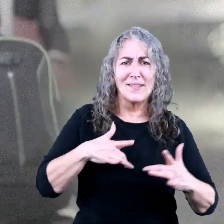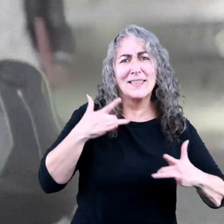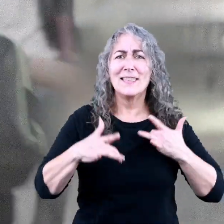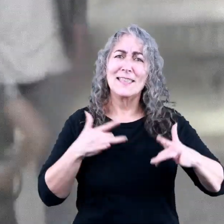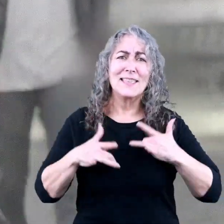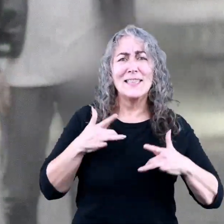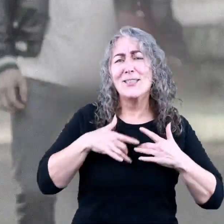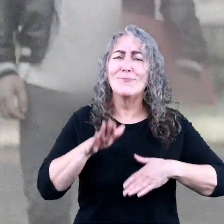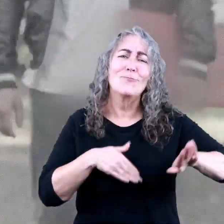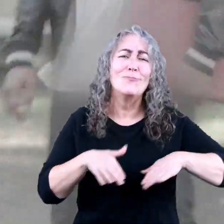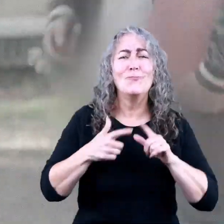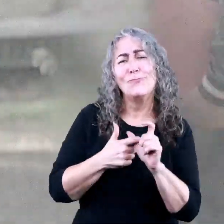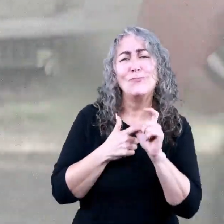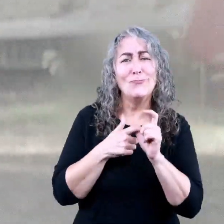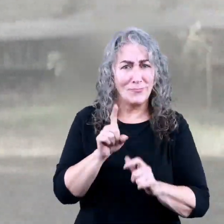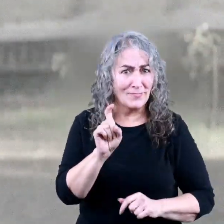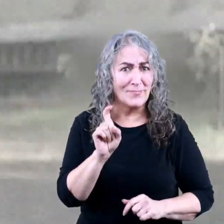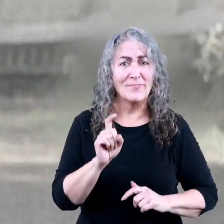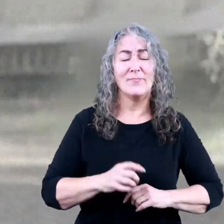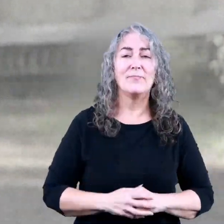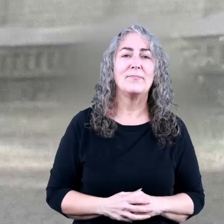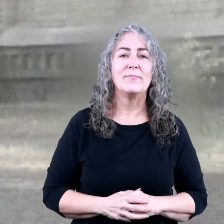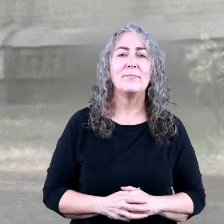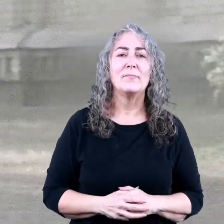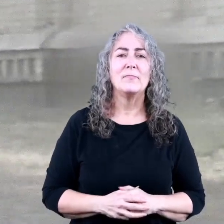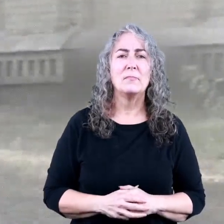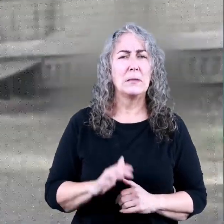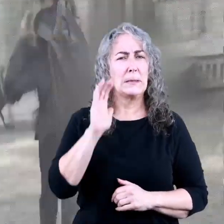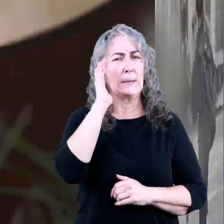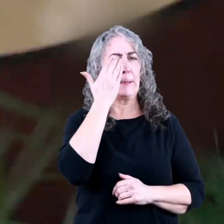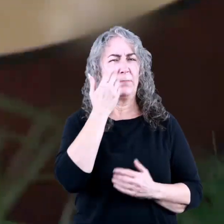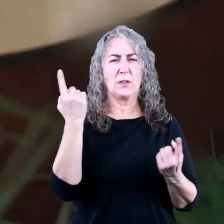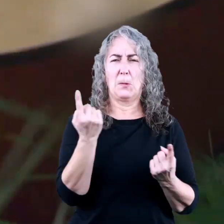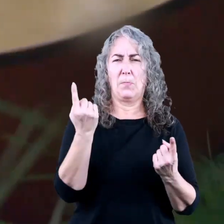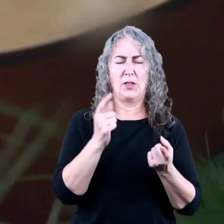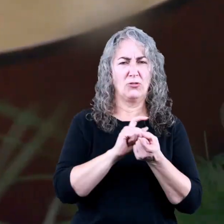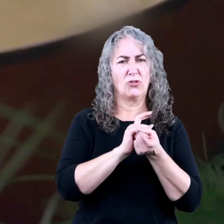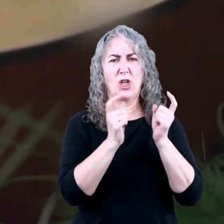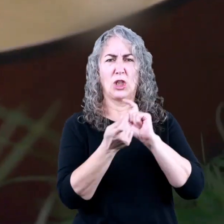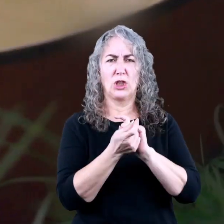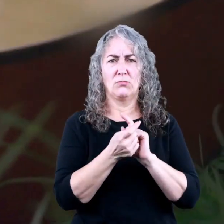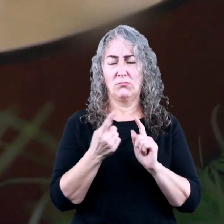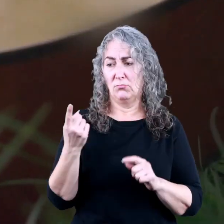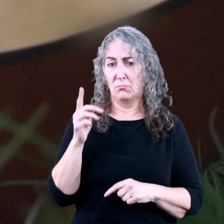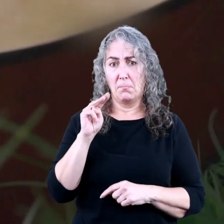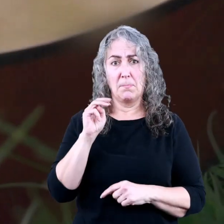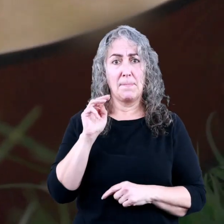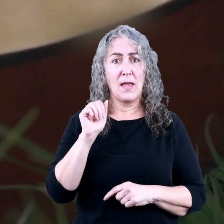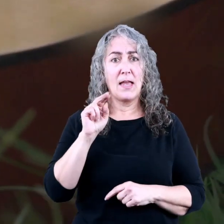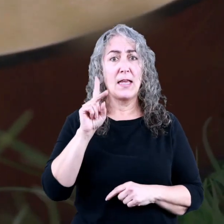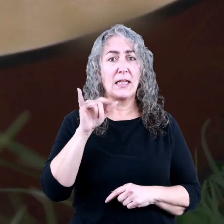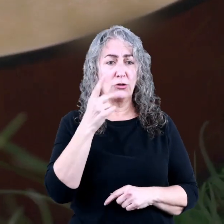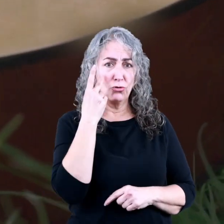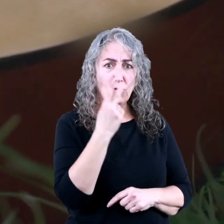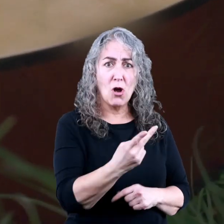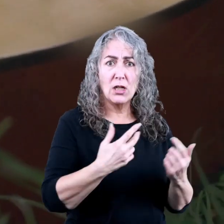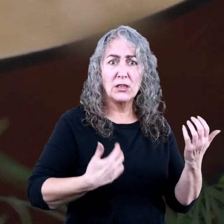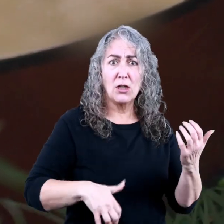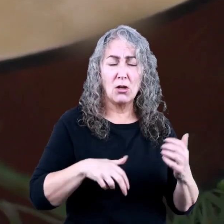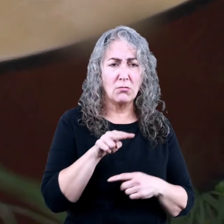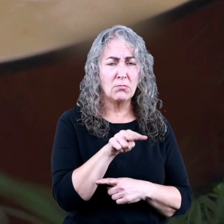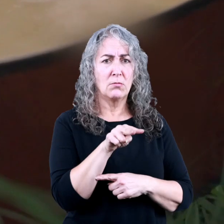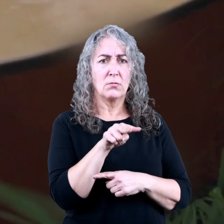She was very excited, wasn't she? Did it seem like something changed once Mandy saw the